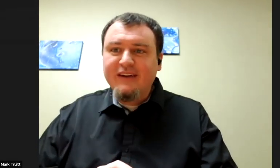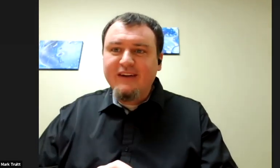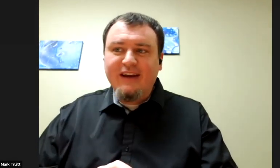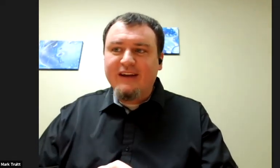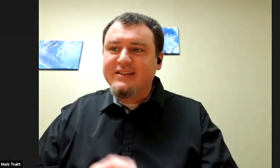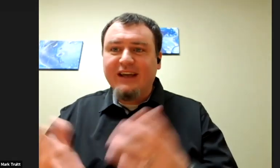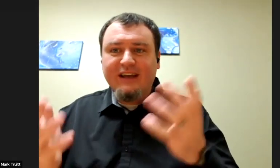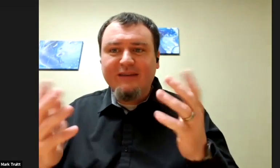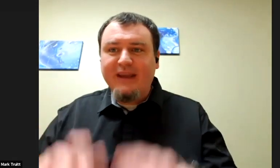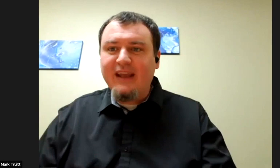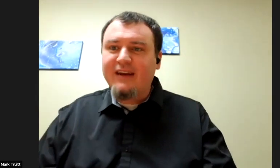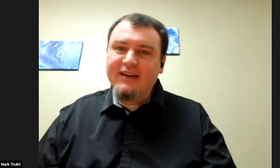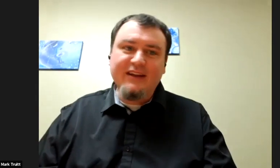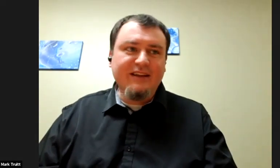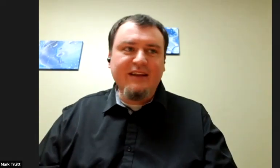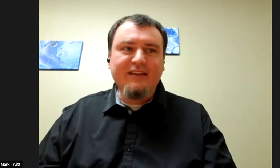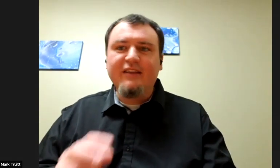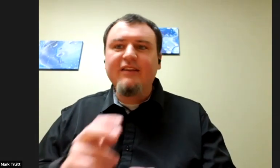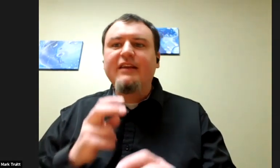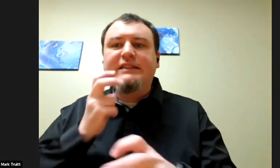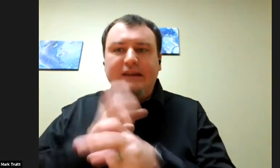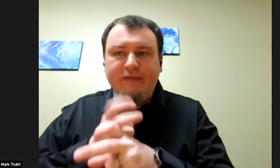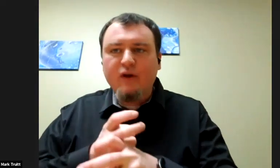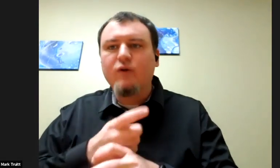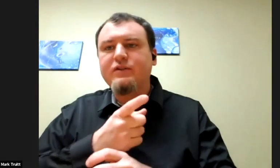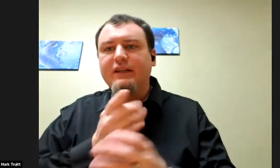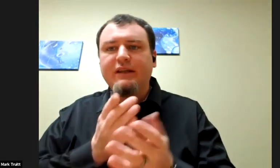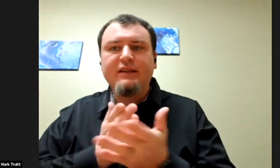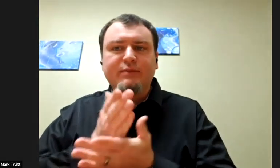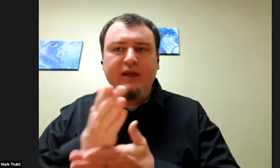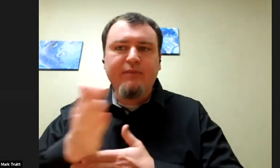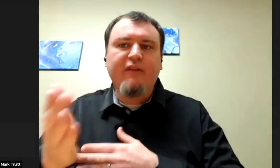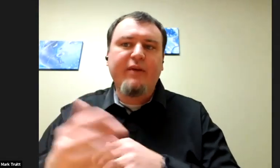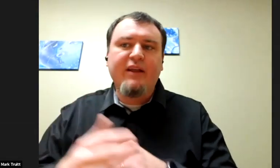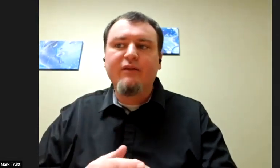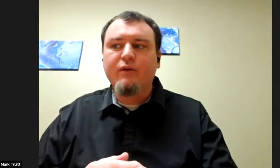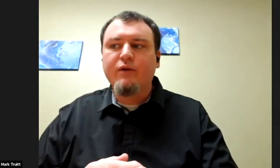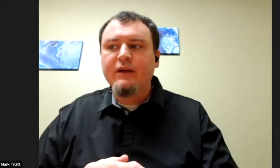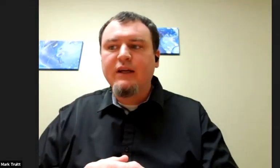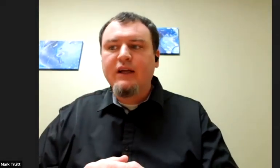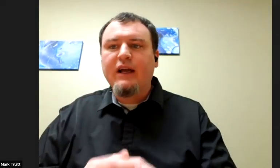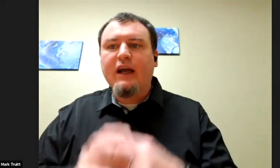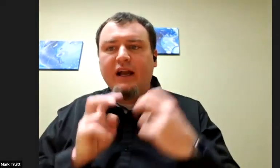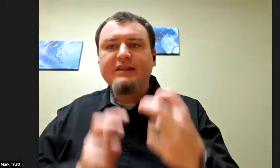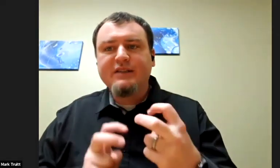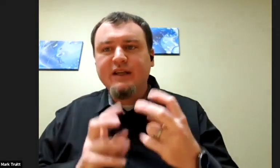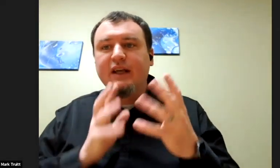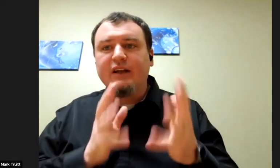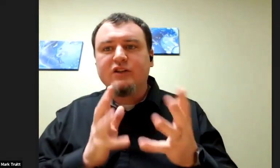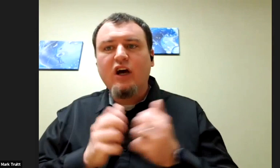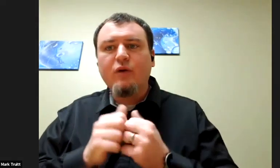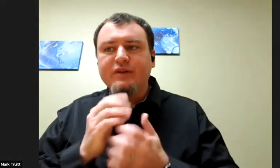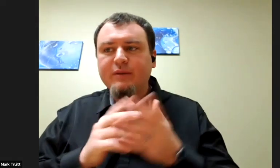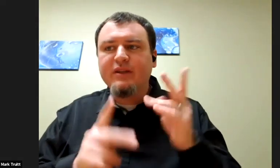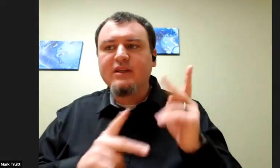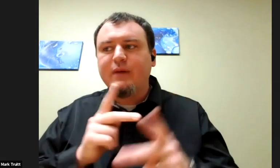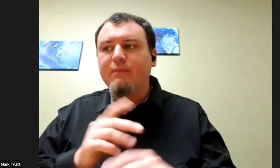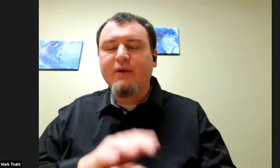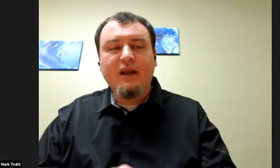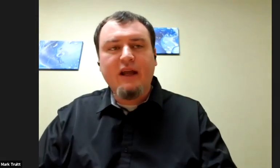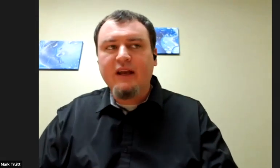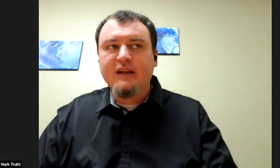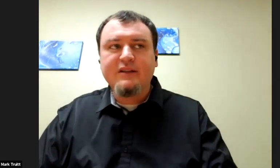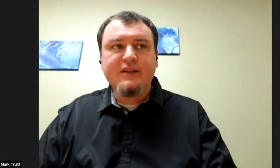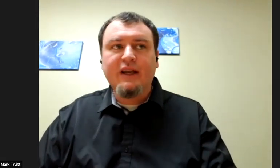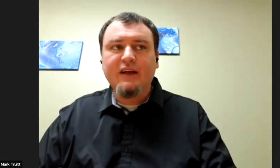woman. And it's like, man, the difficulty that these people have been through. And I sit and I talk with some of these